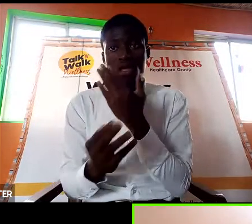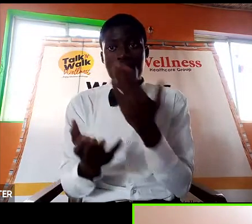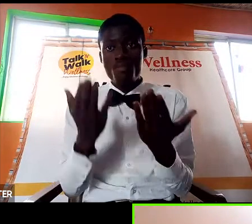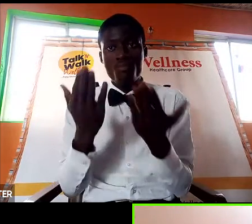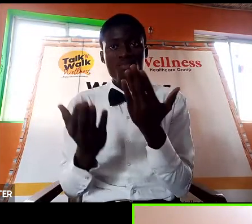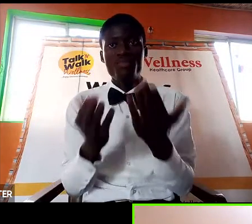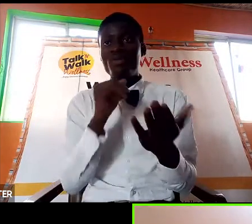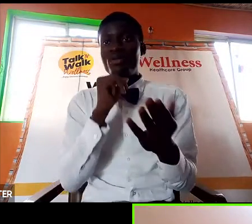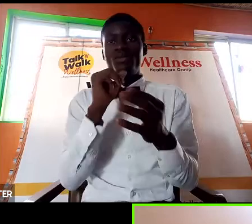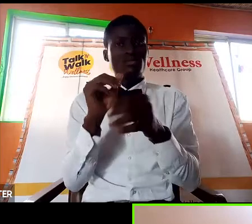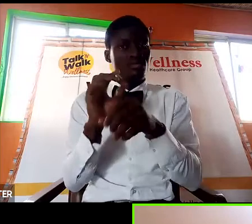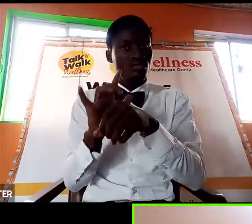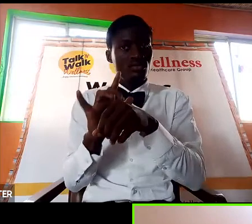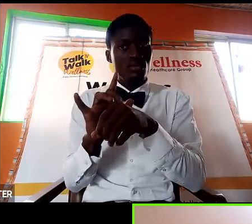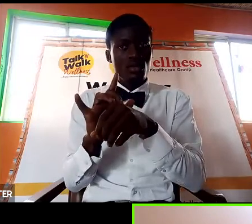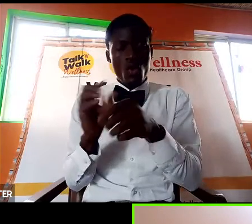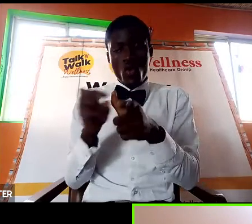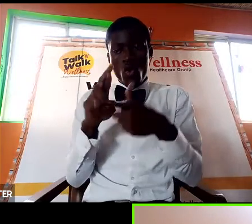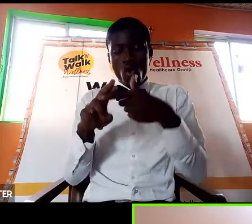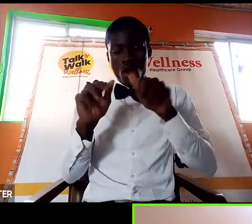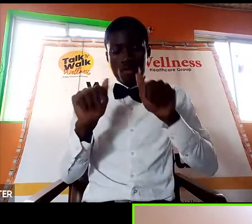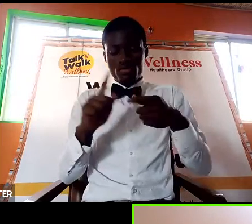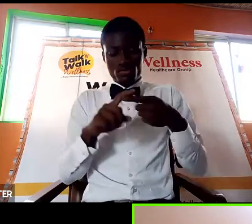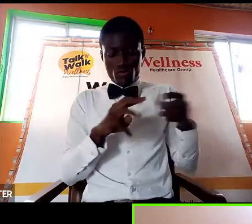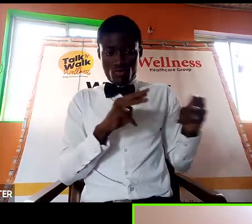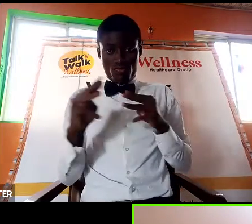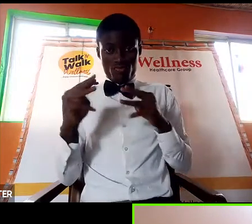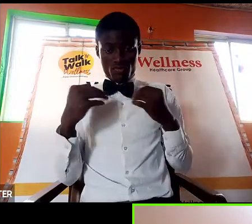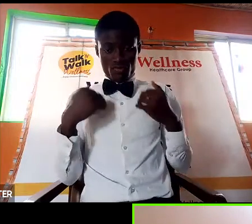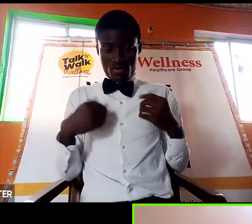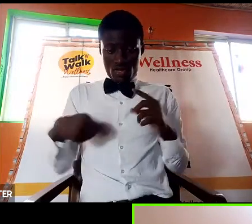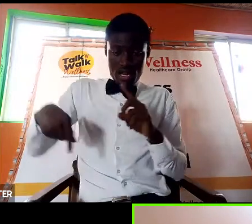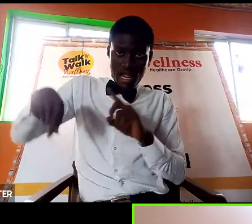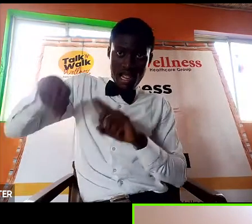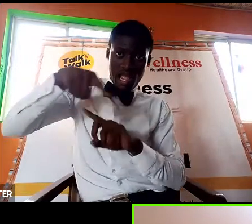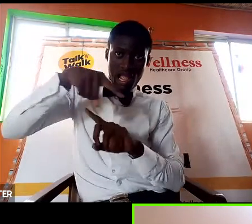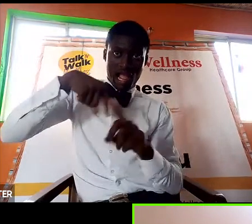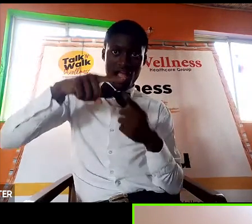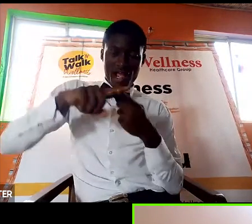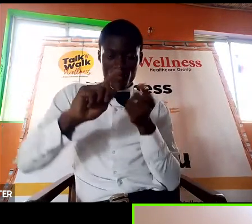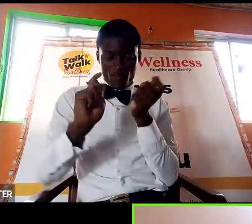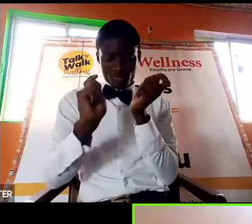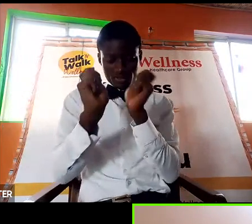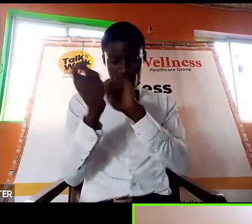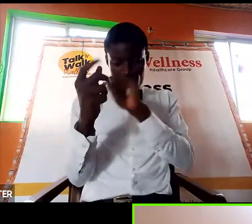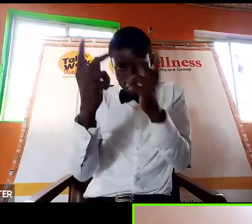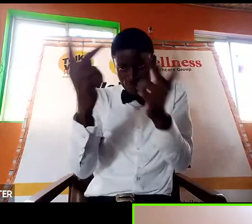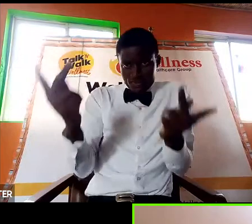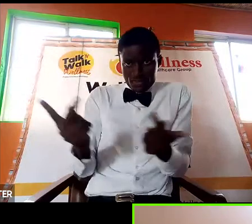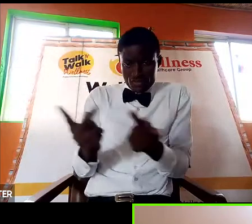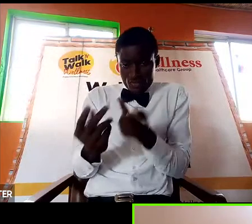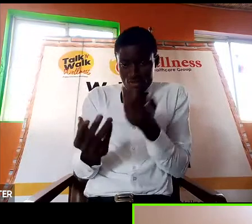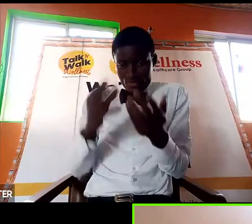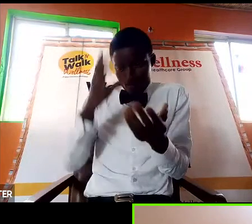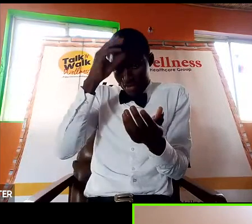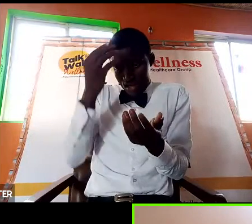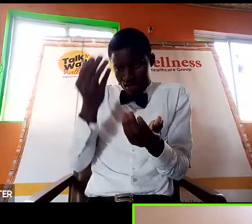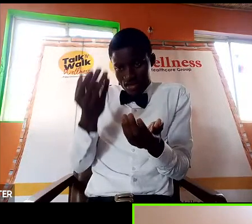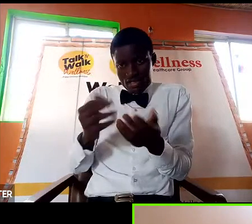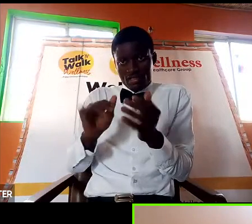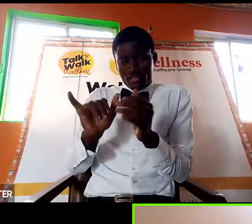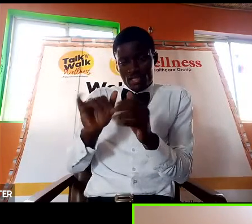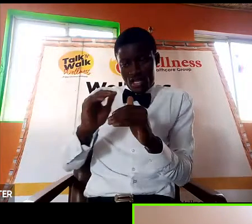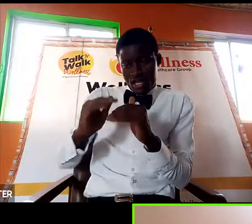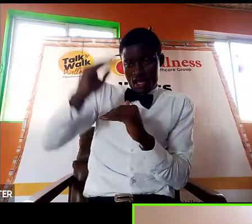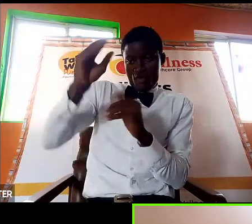to move you around, you want to change style, you want to stay on top, you want to raise a leg, you want to use different style. So you might